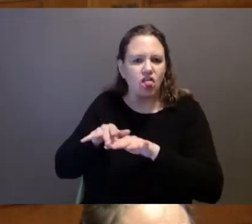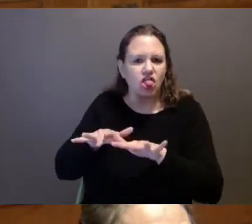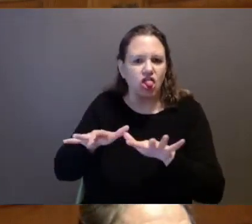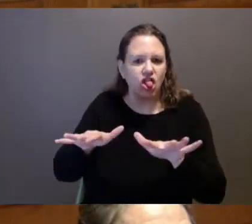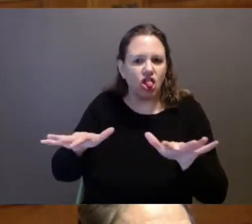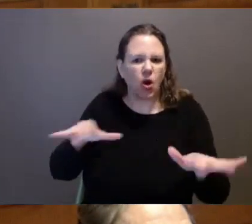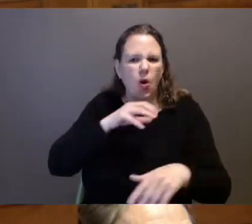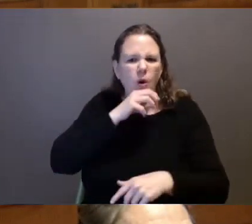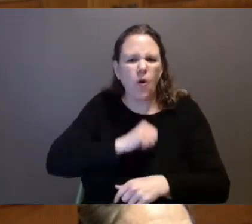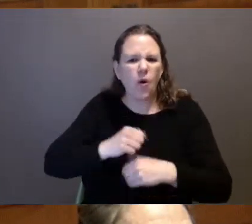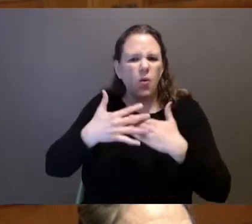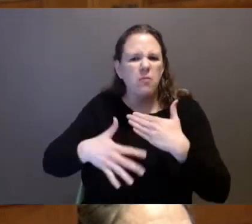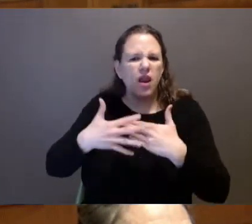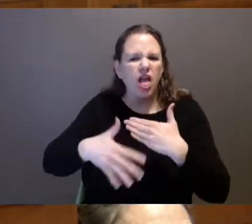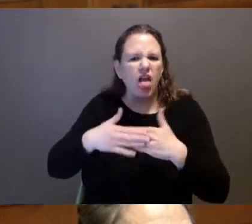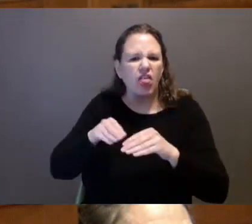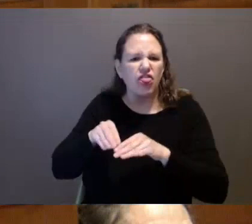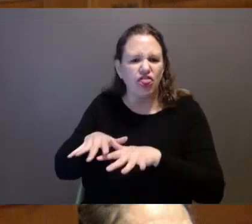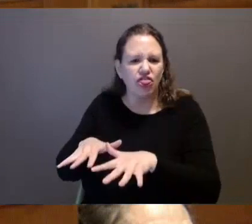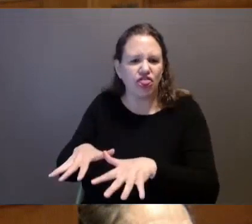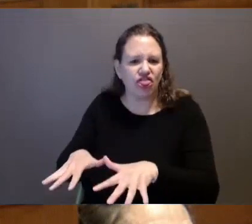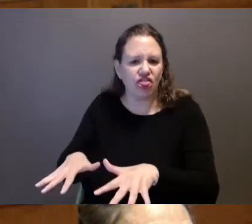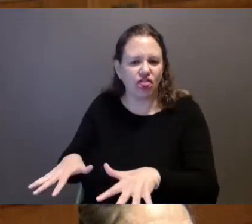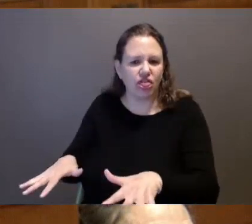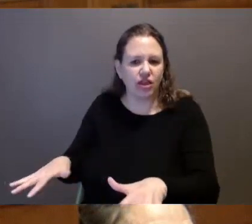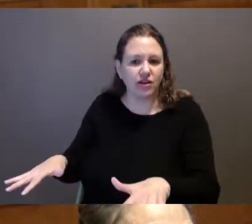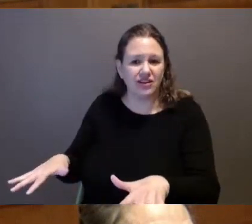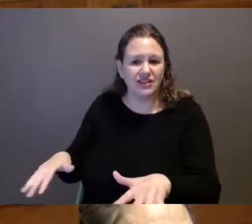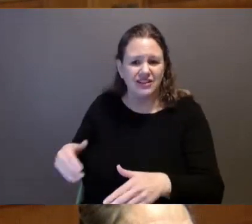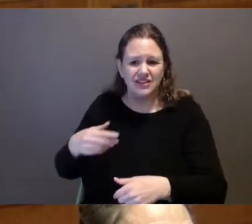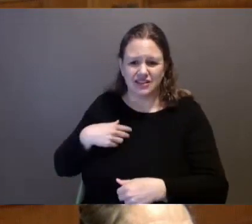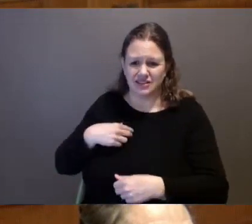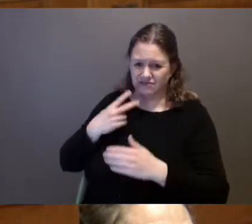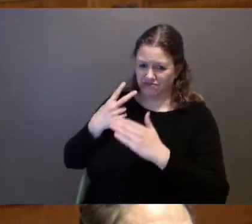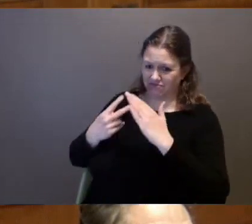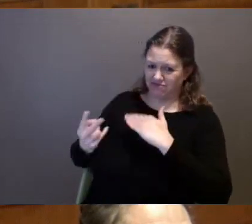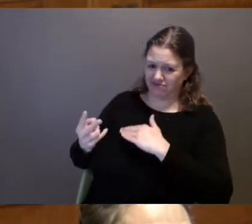Fraser sockeye return forecast in the history of Canada.